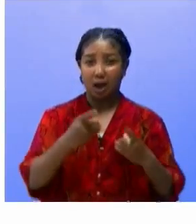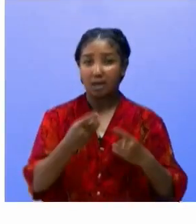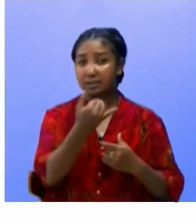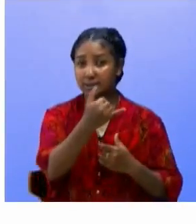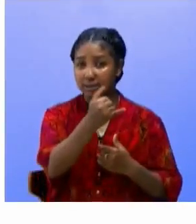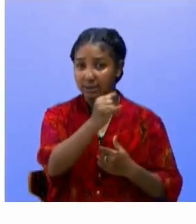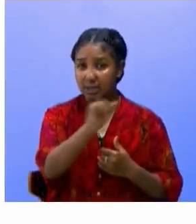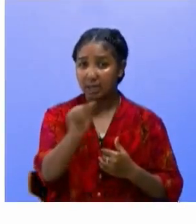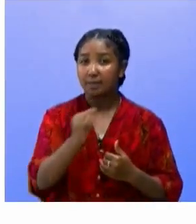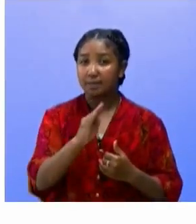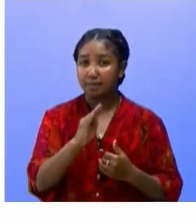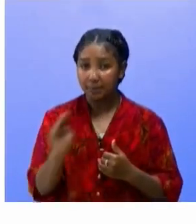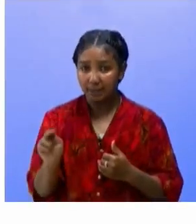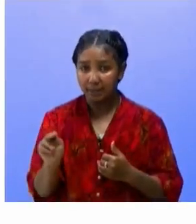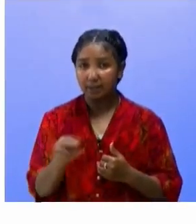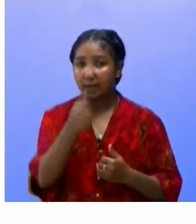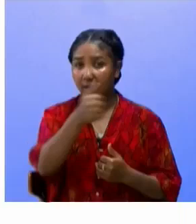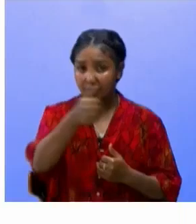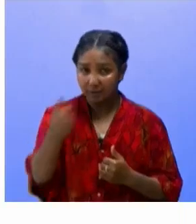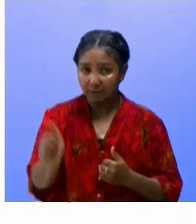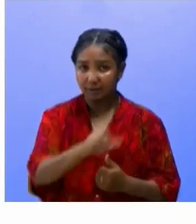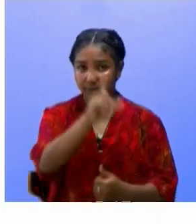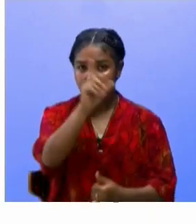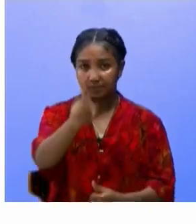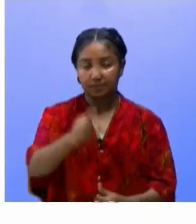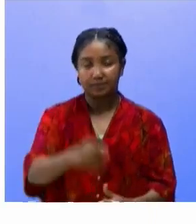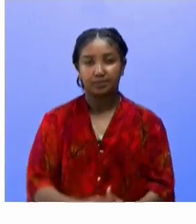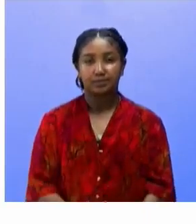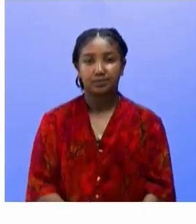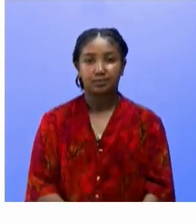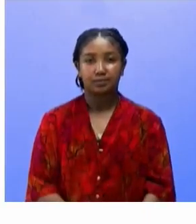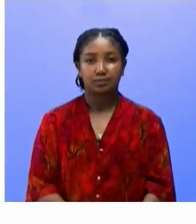been in Addis?